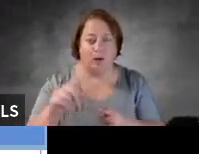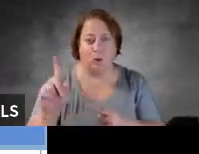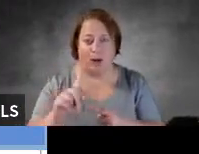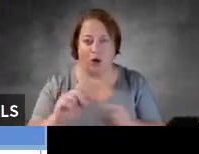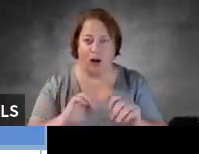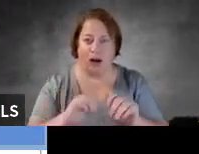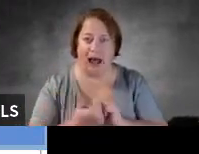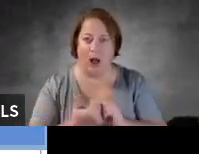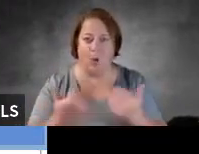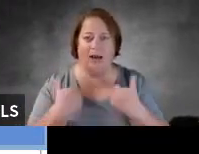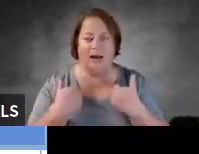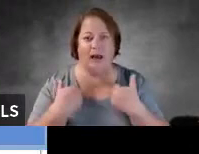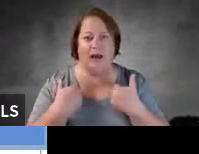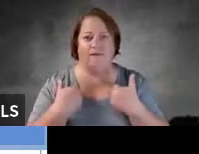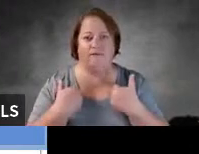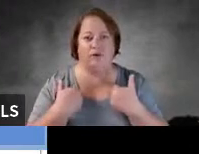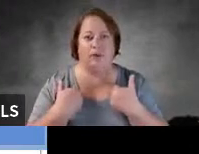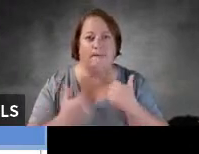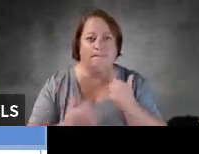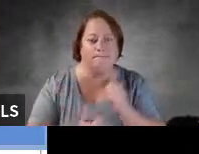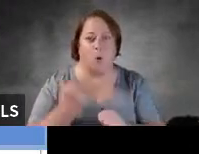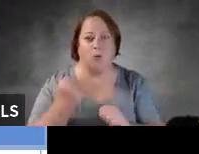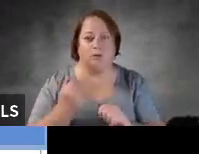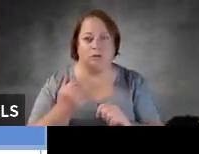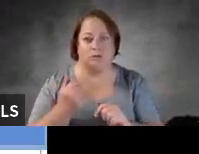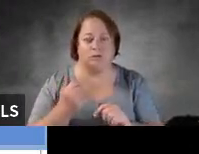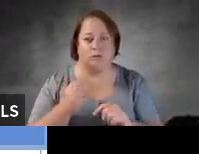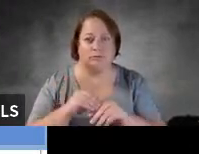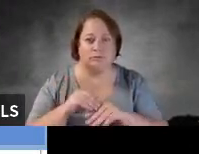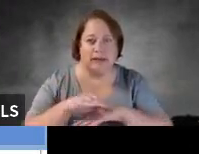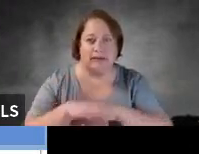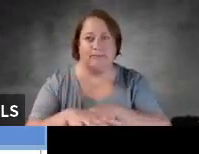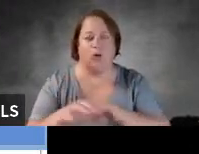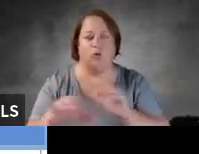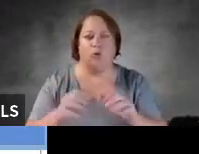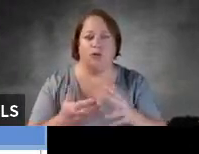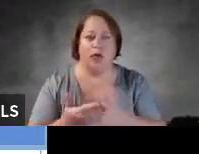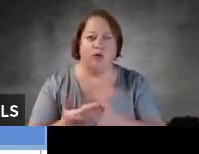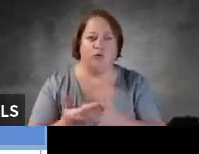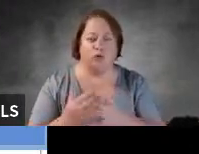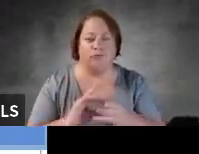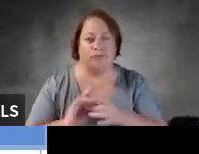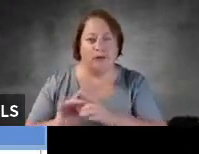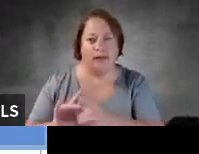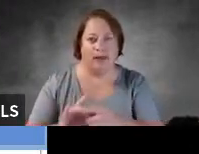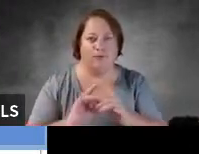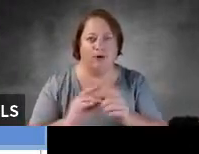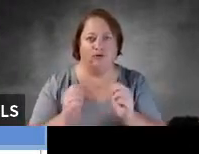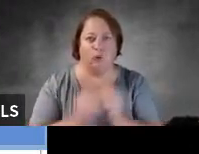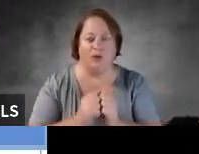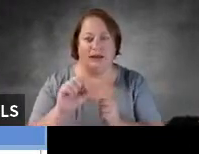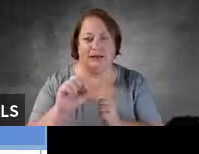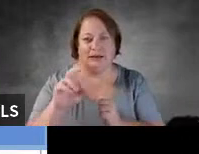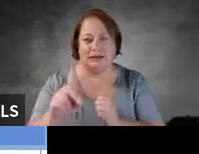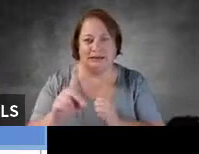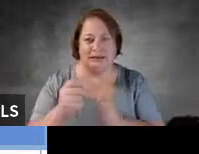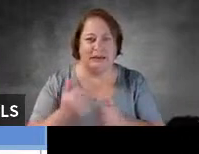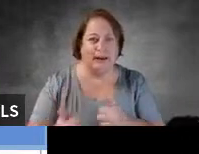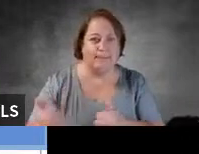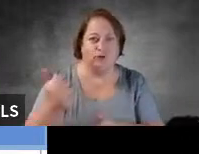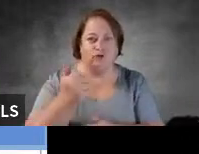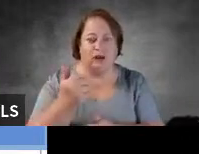we can have the most impact. We do that through collaboration with the SSD